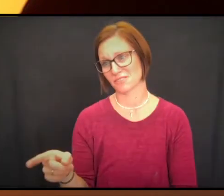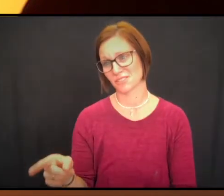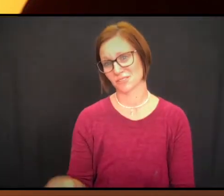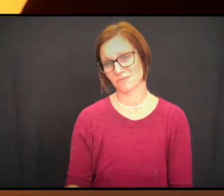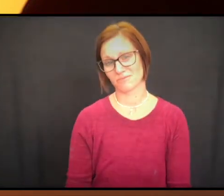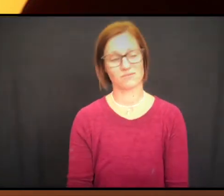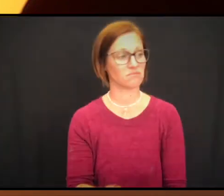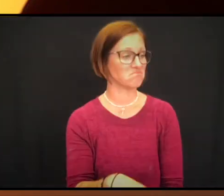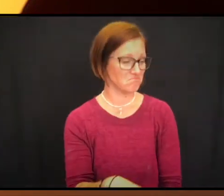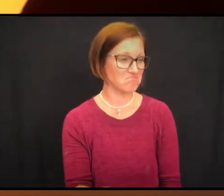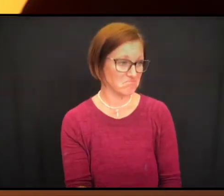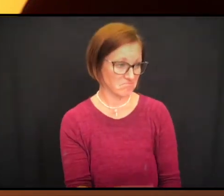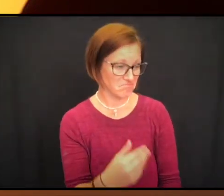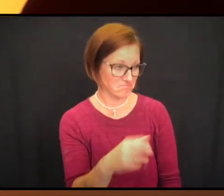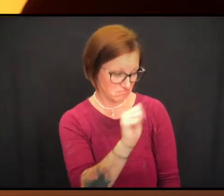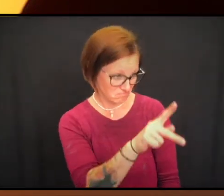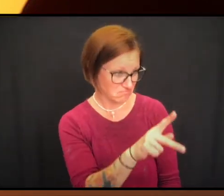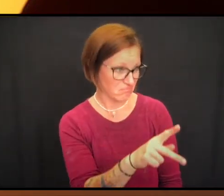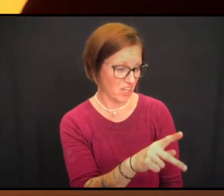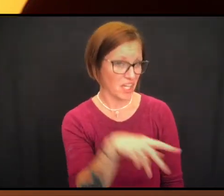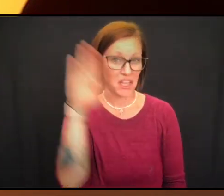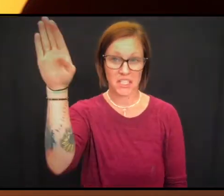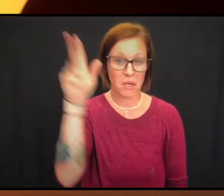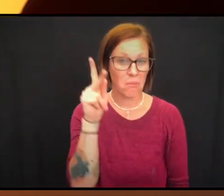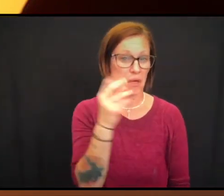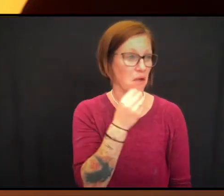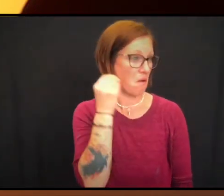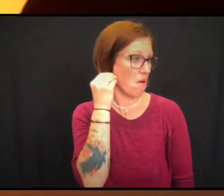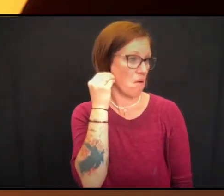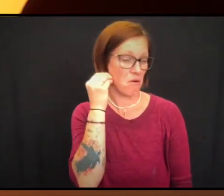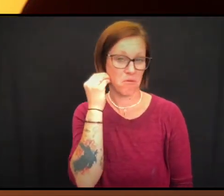Let's go back home. Yes, let's watch